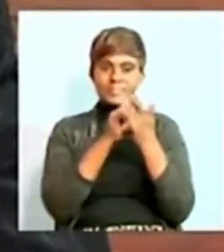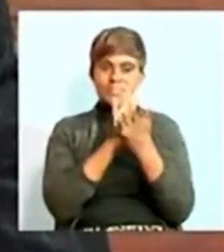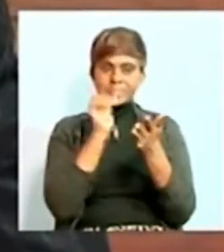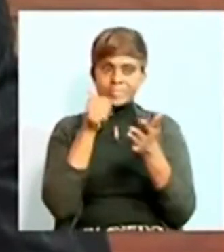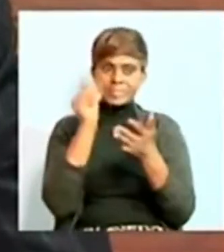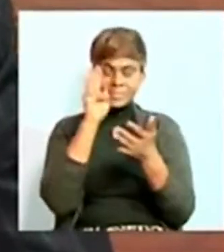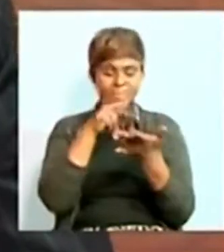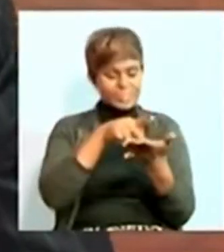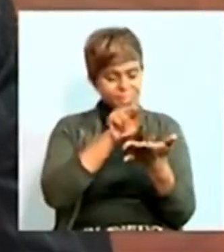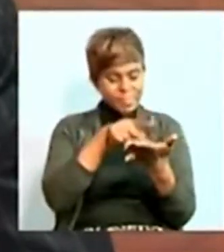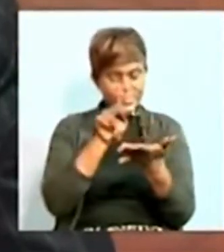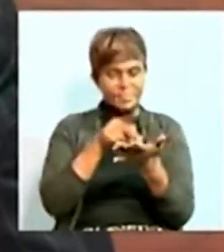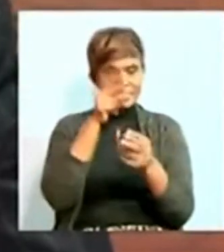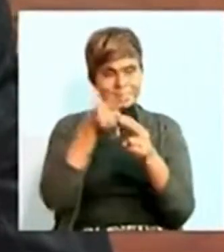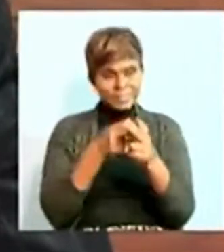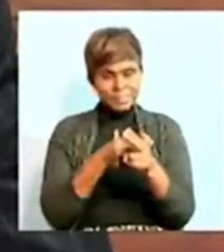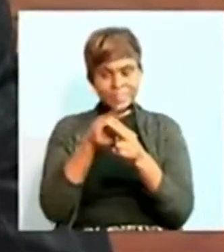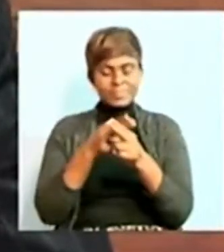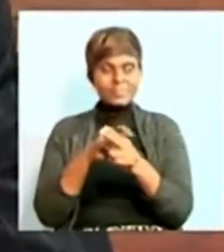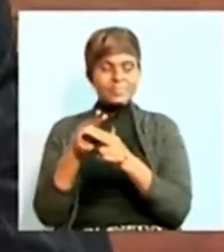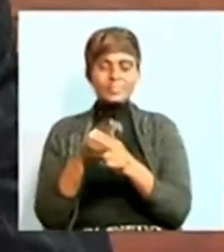will be paying them monthly?